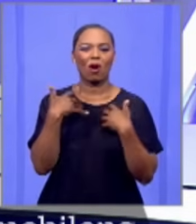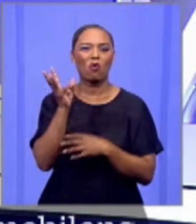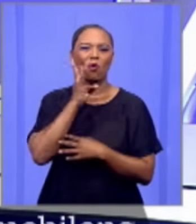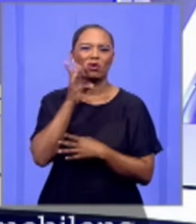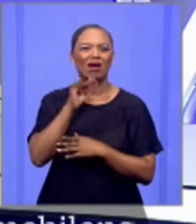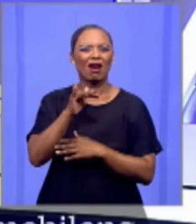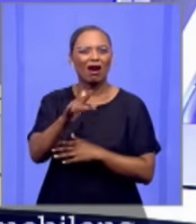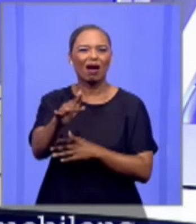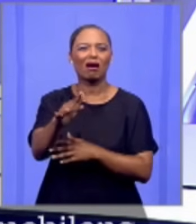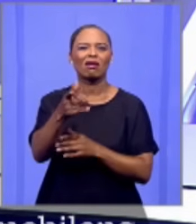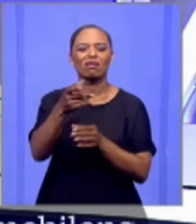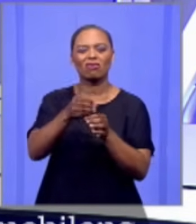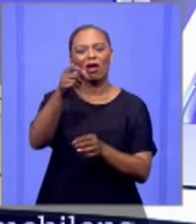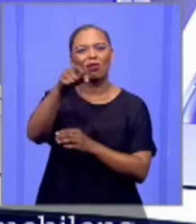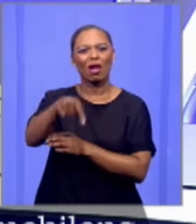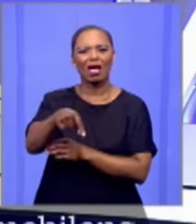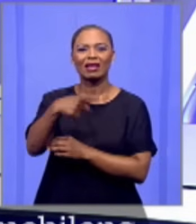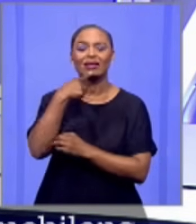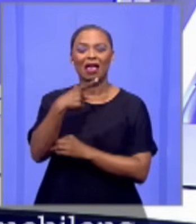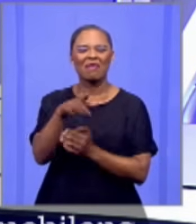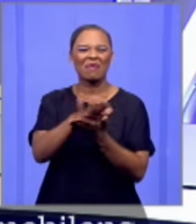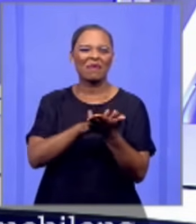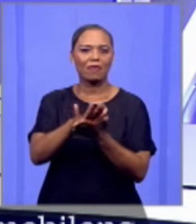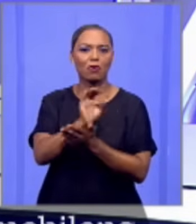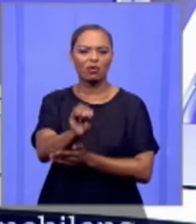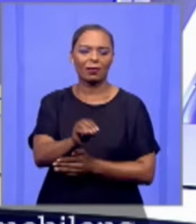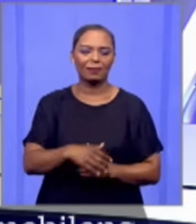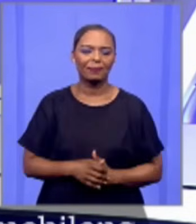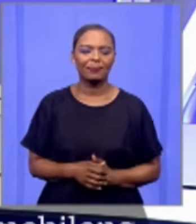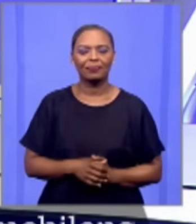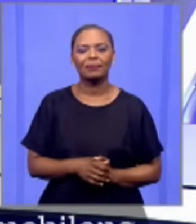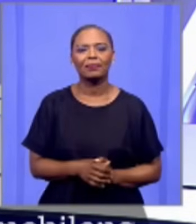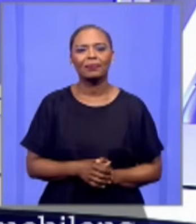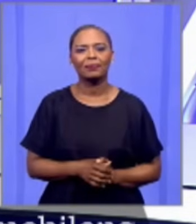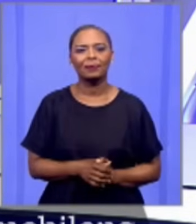go tšwa dipomping ao ba rego a na le leraga.